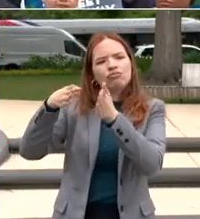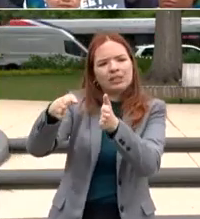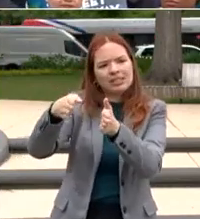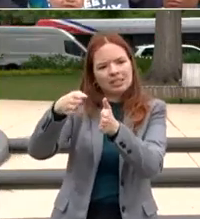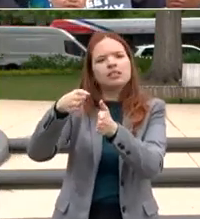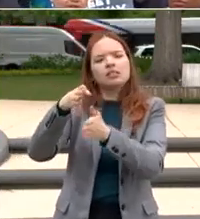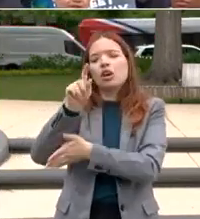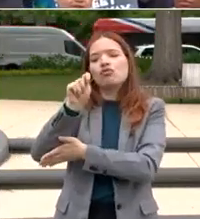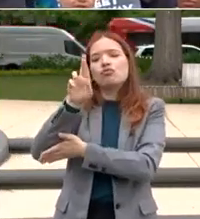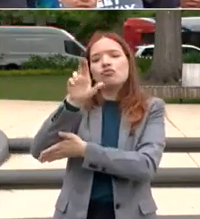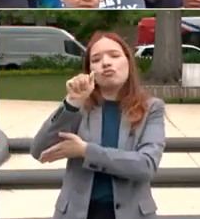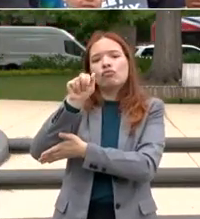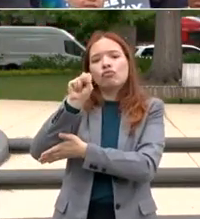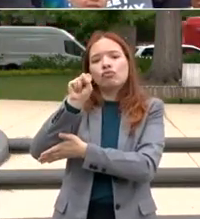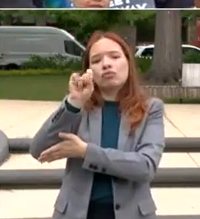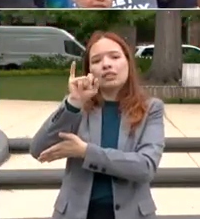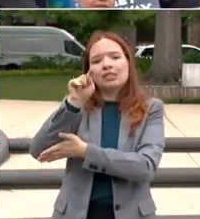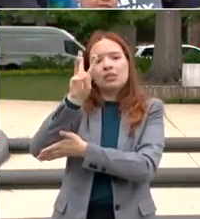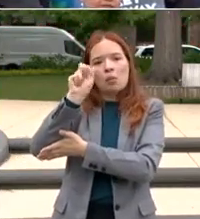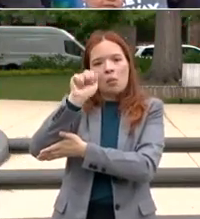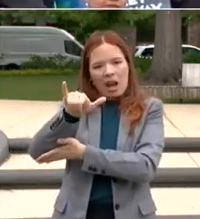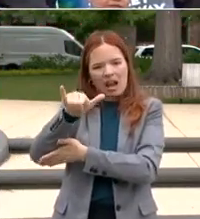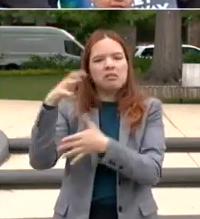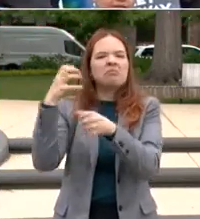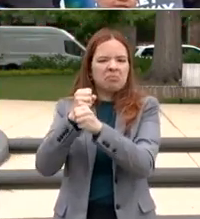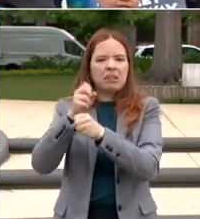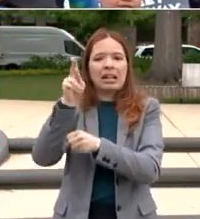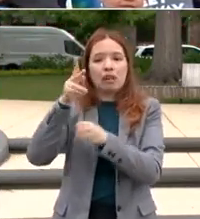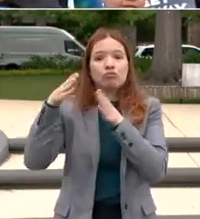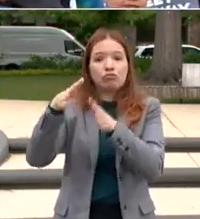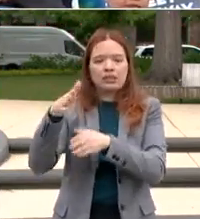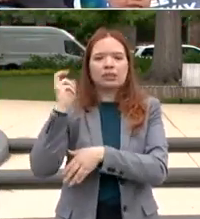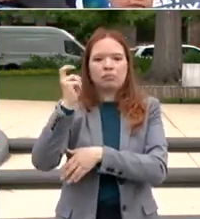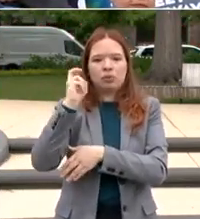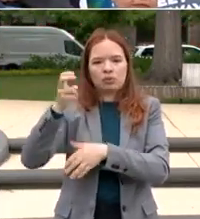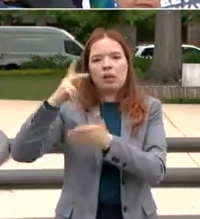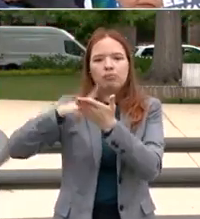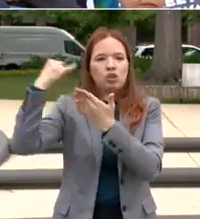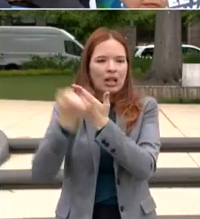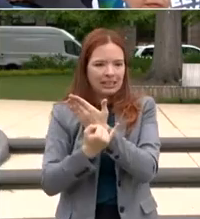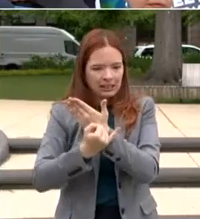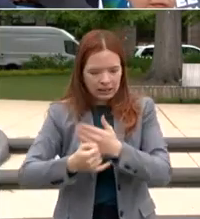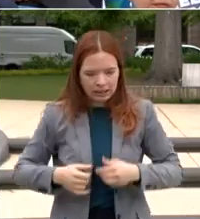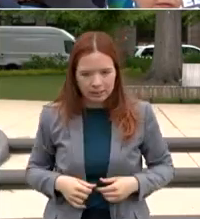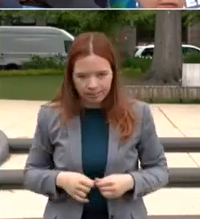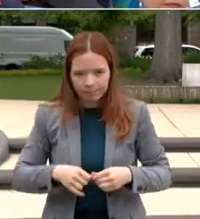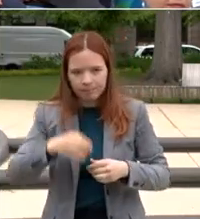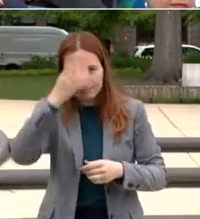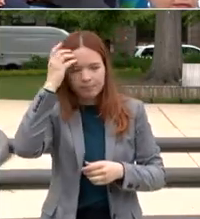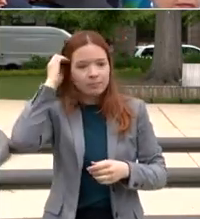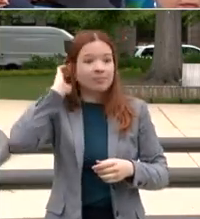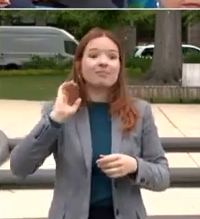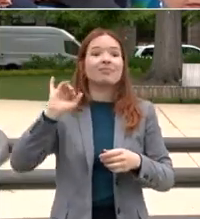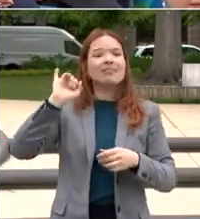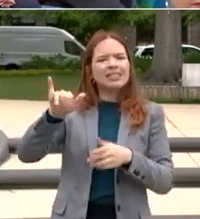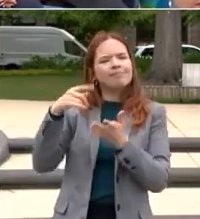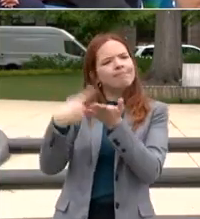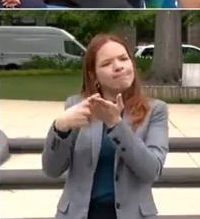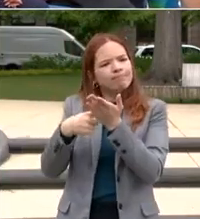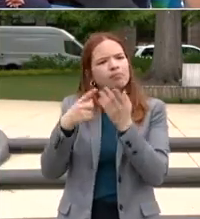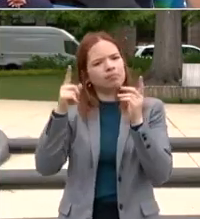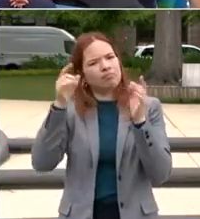why it is so important to transform this very critical part of not just